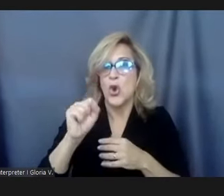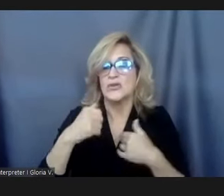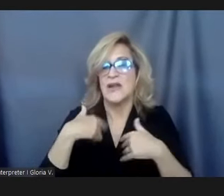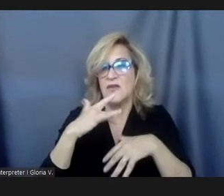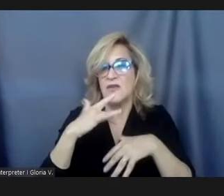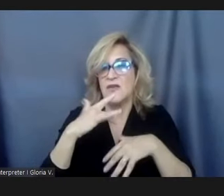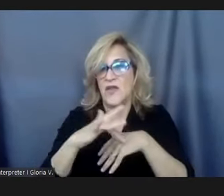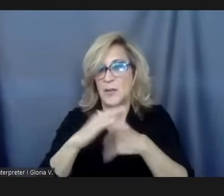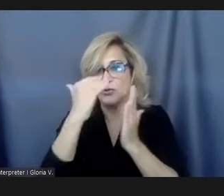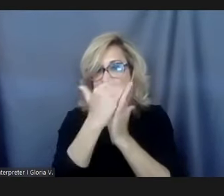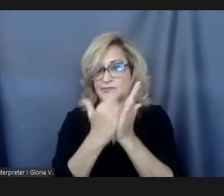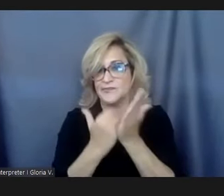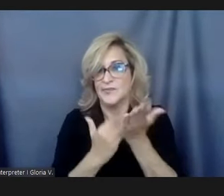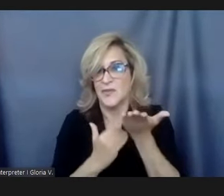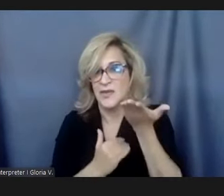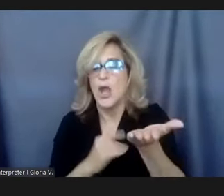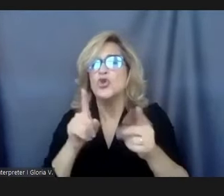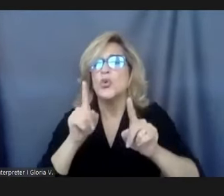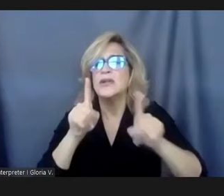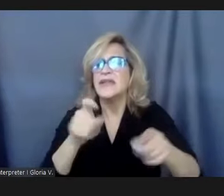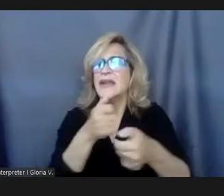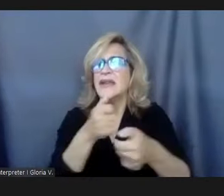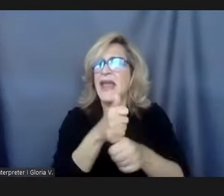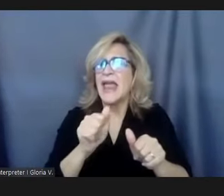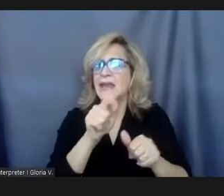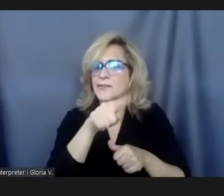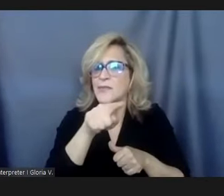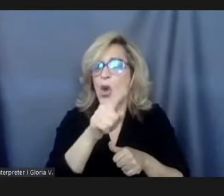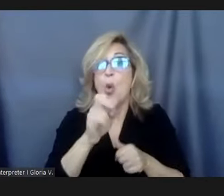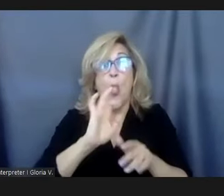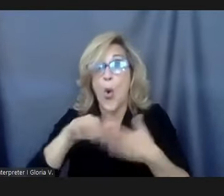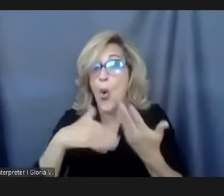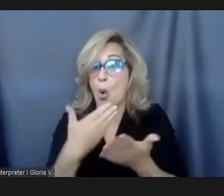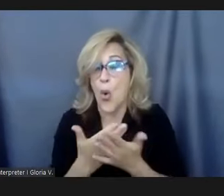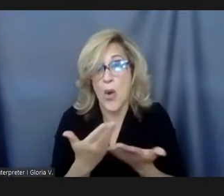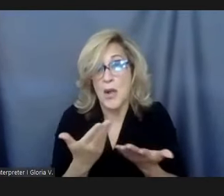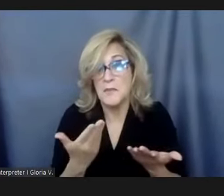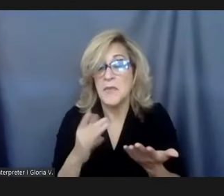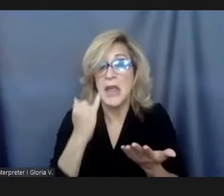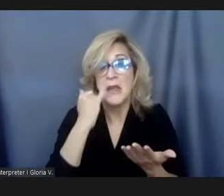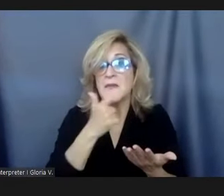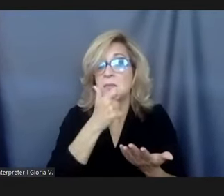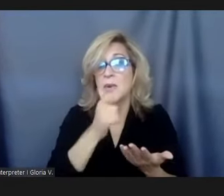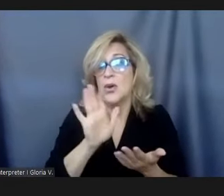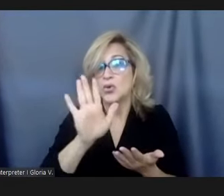you may attend any one of these or all of these as you would like.